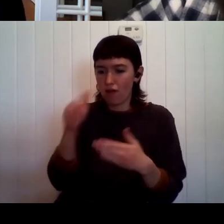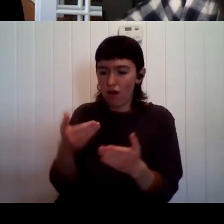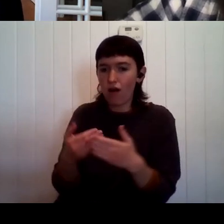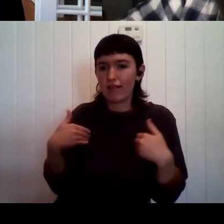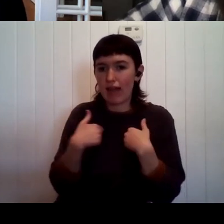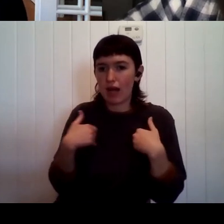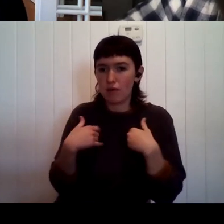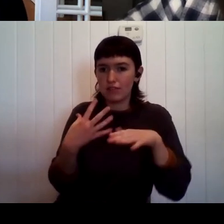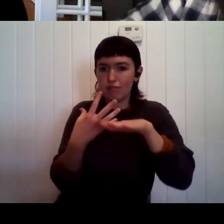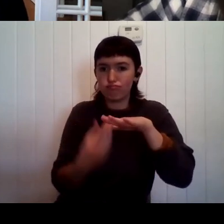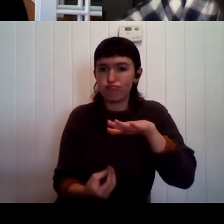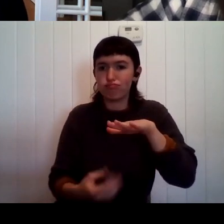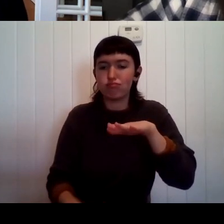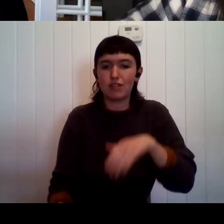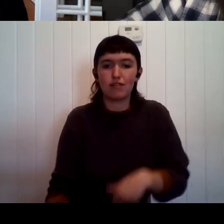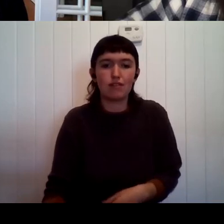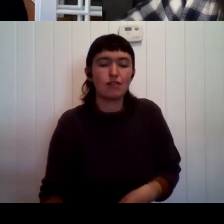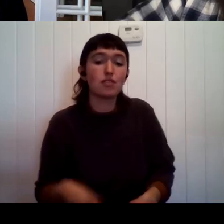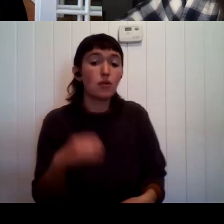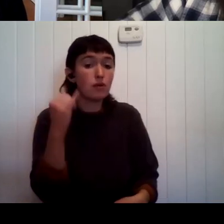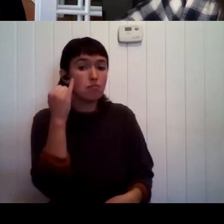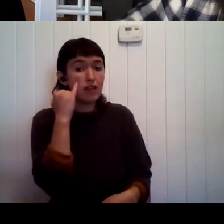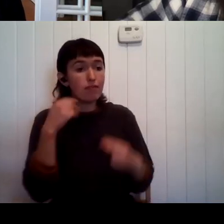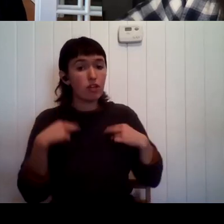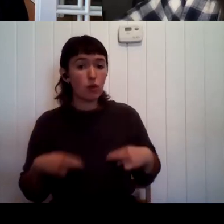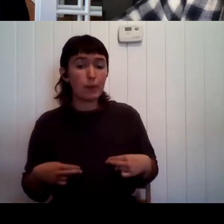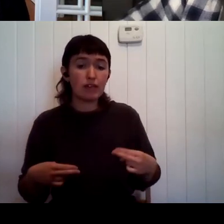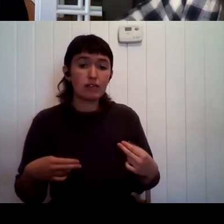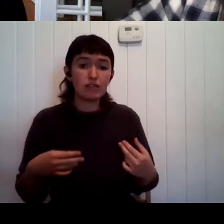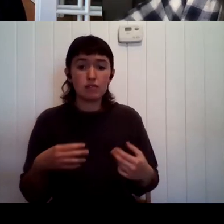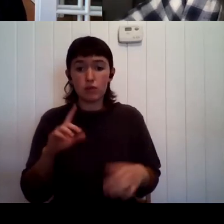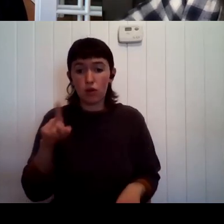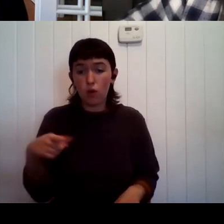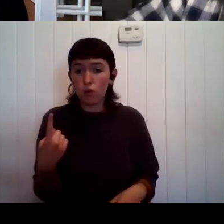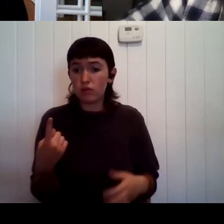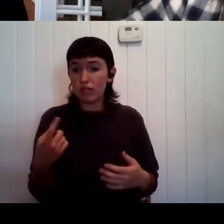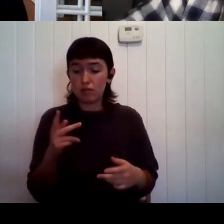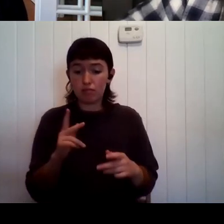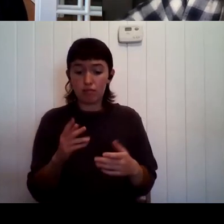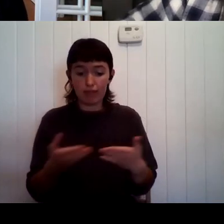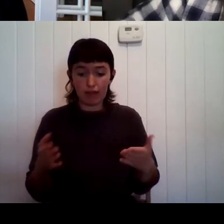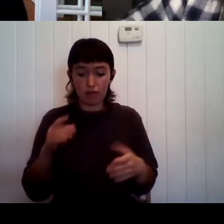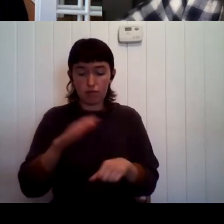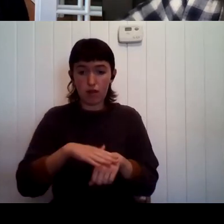Yeah, if humans were the only things on this planet, humans wouldn't survive. We would die, for sure.